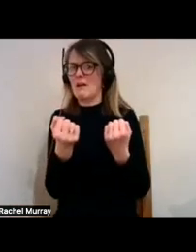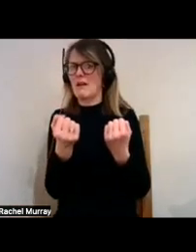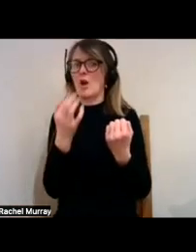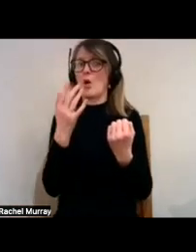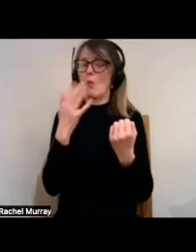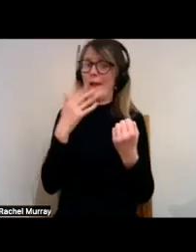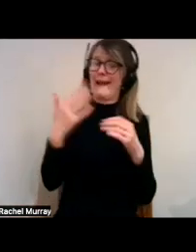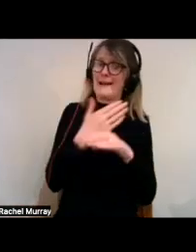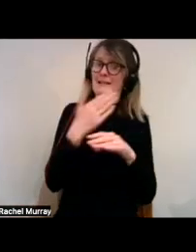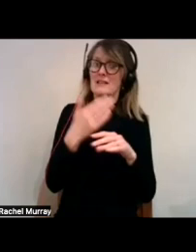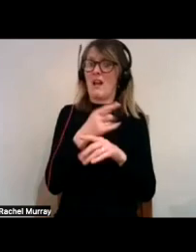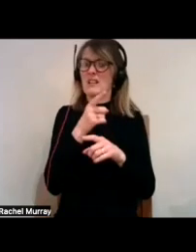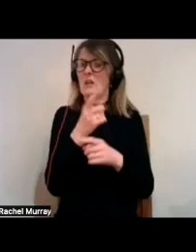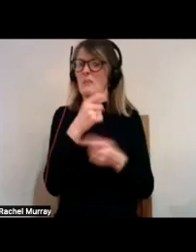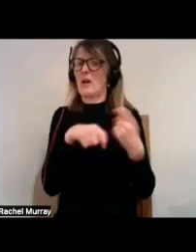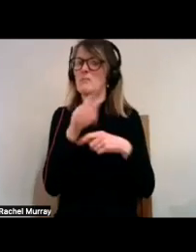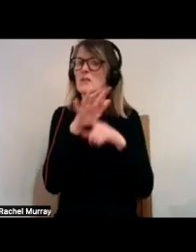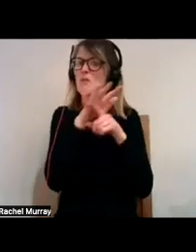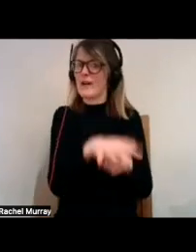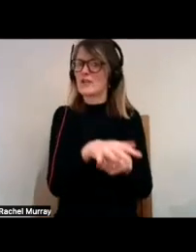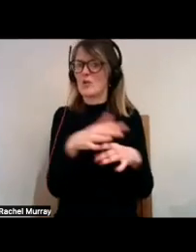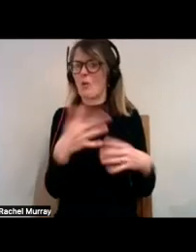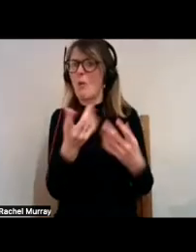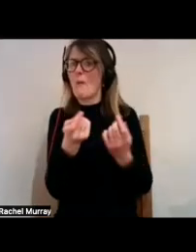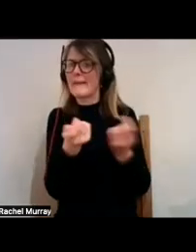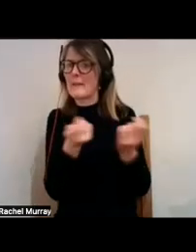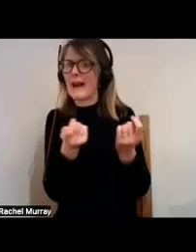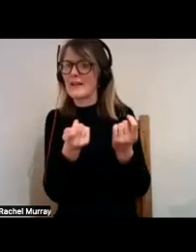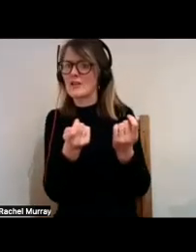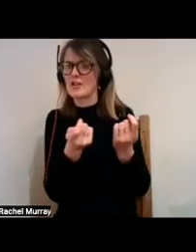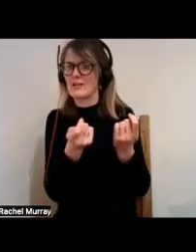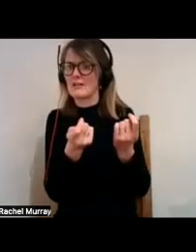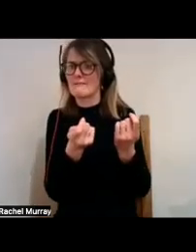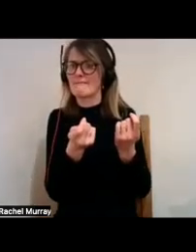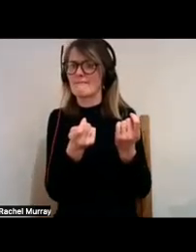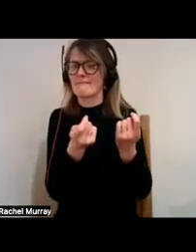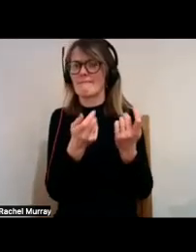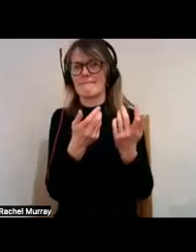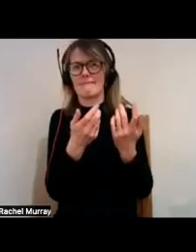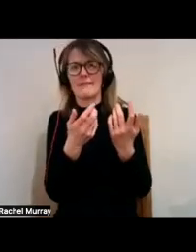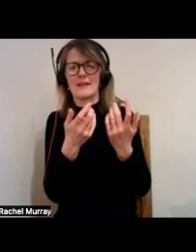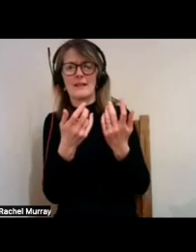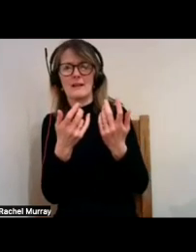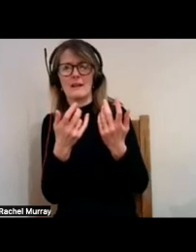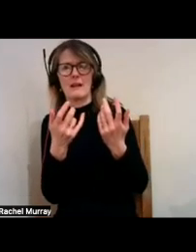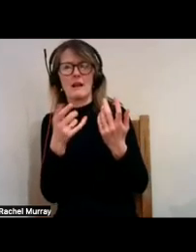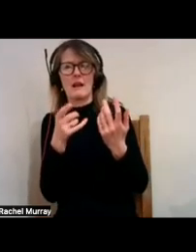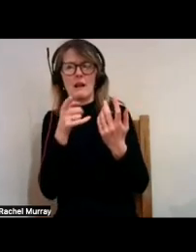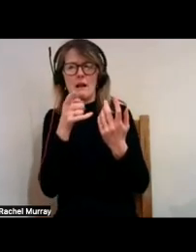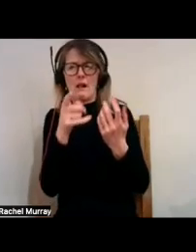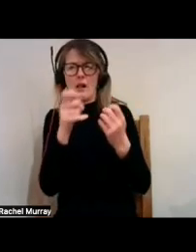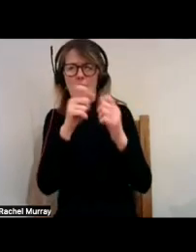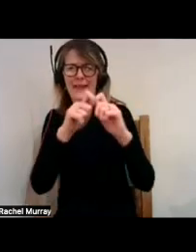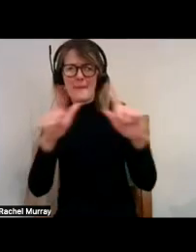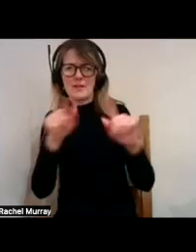is bad, is oppression or manipulation. Rather less so the images on here of the power of love or of